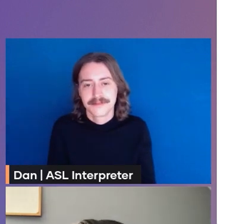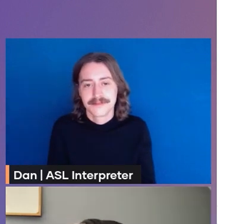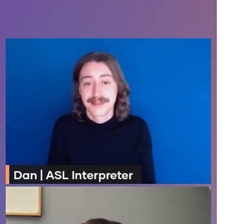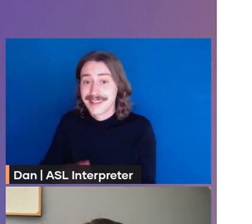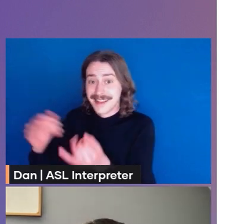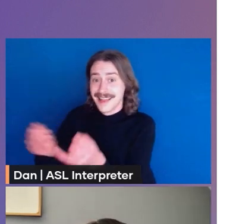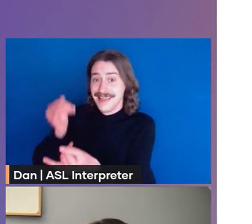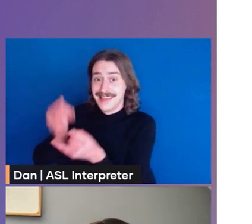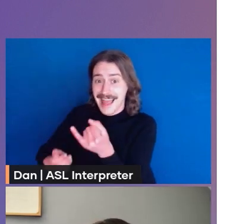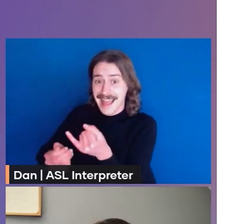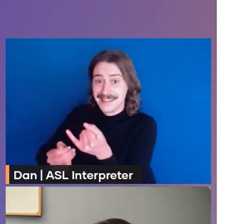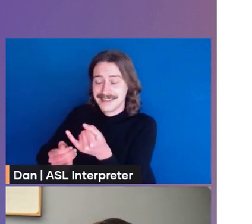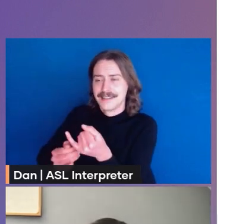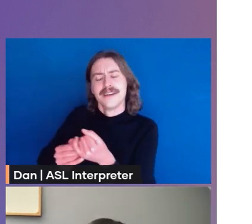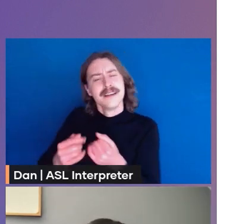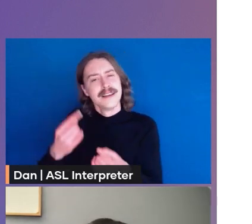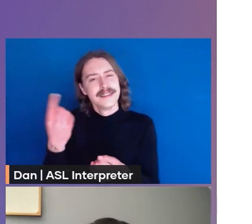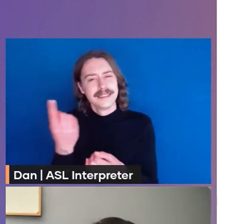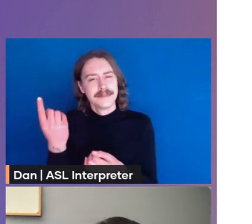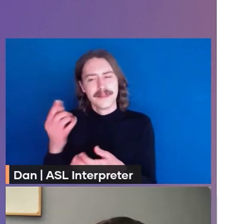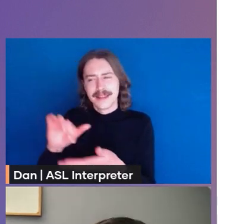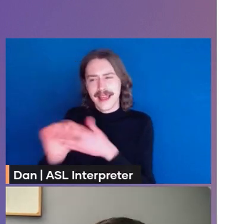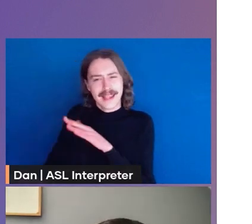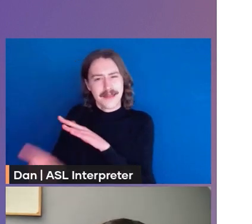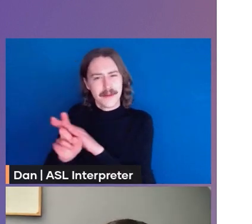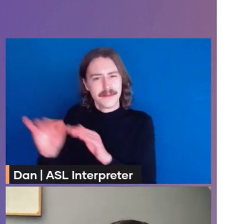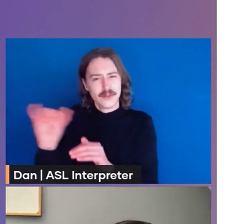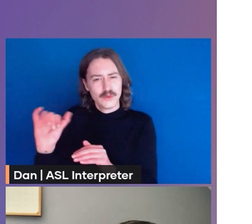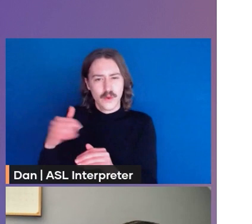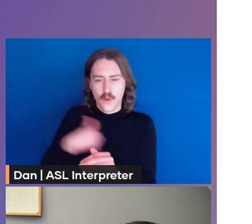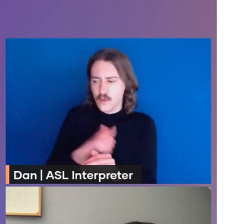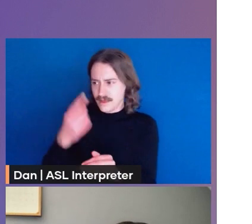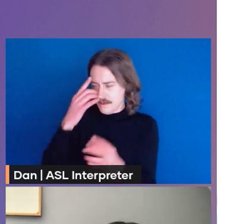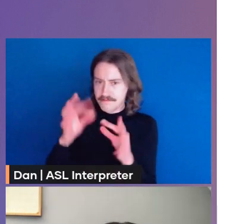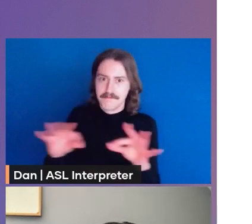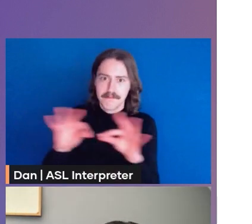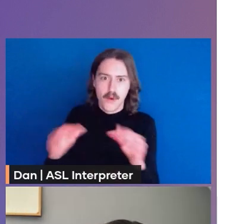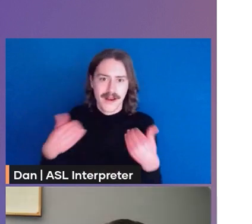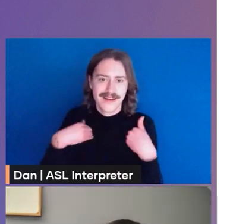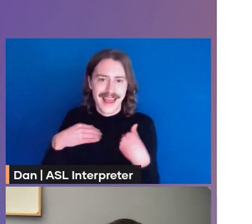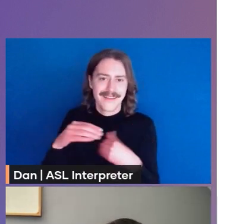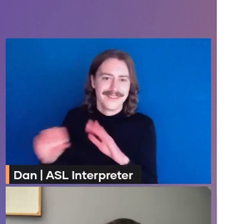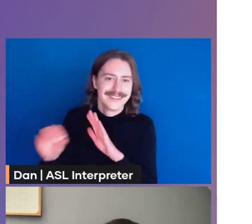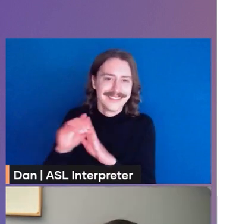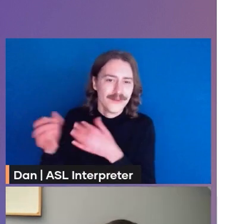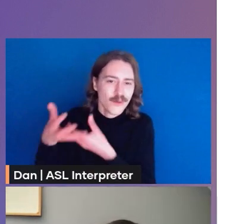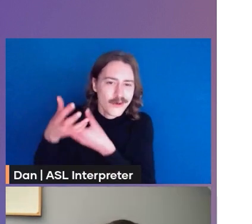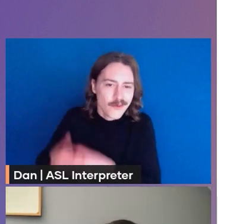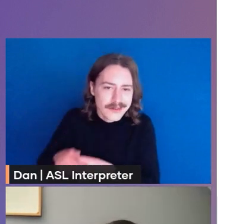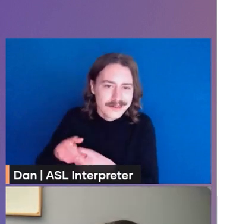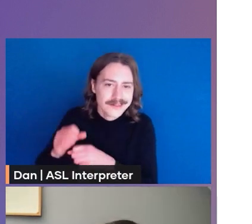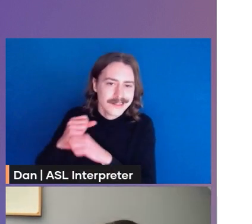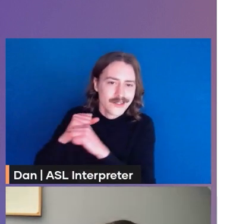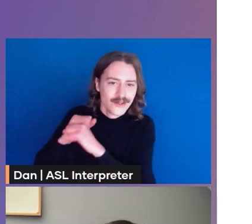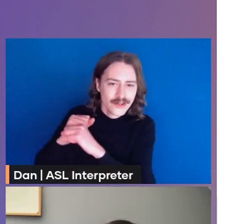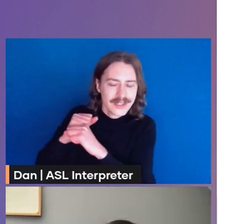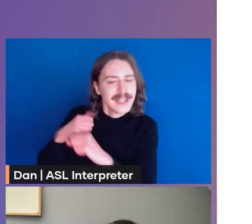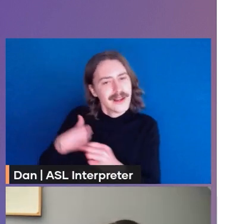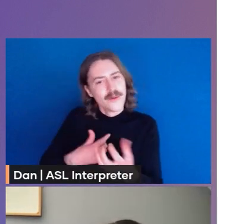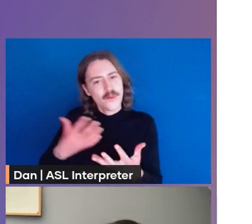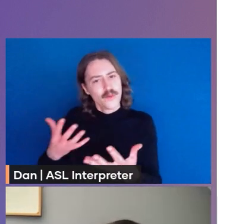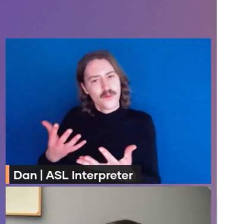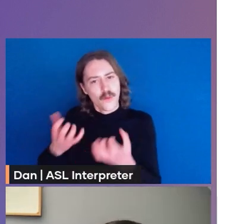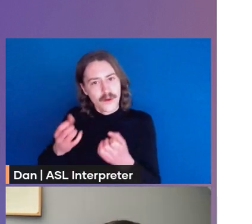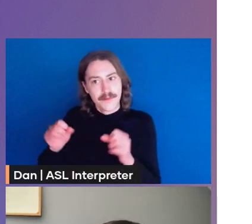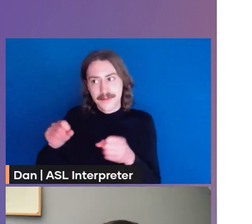something that came along is we would also like zero trust security. So as we go, we realized we really want to be able to verify, validate,